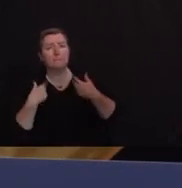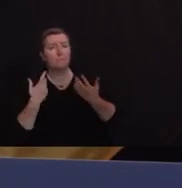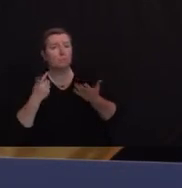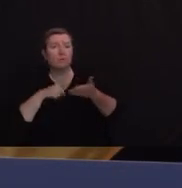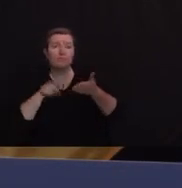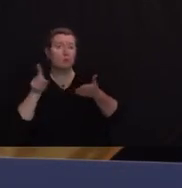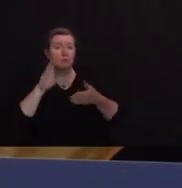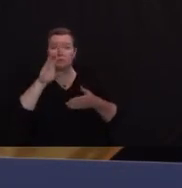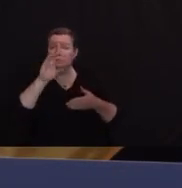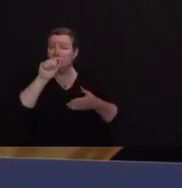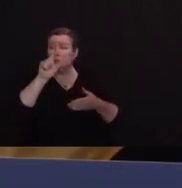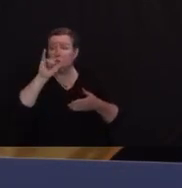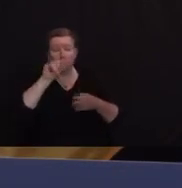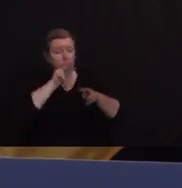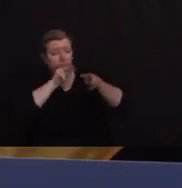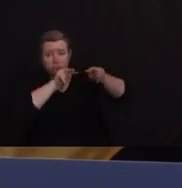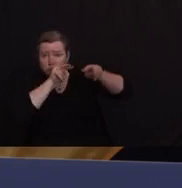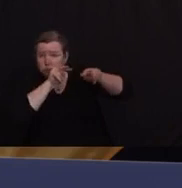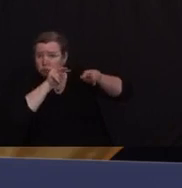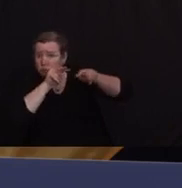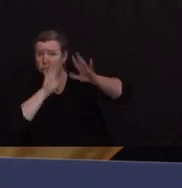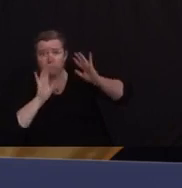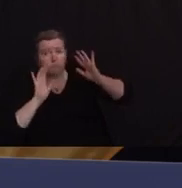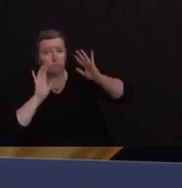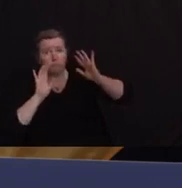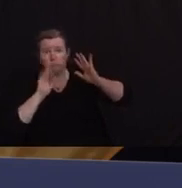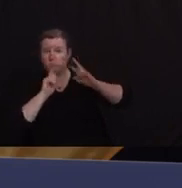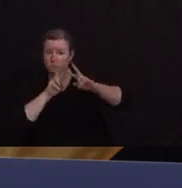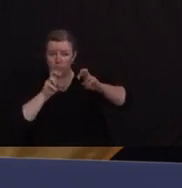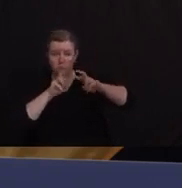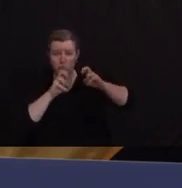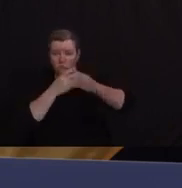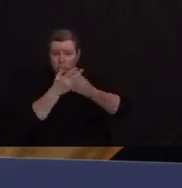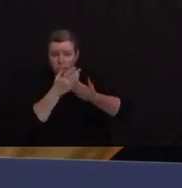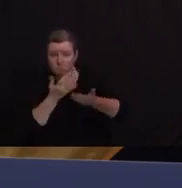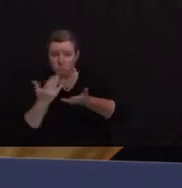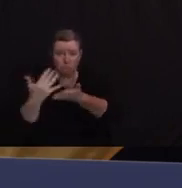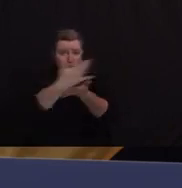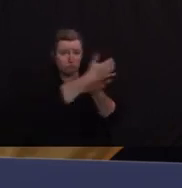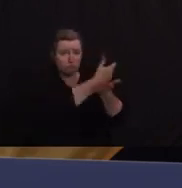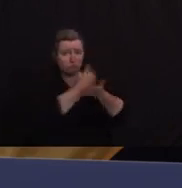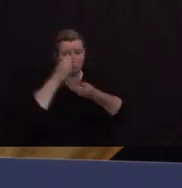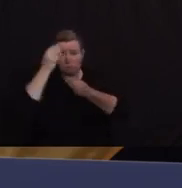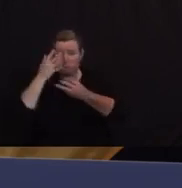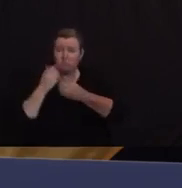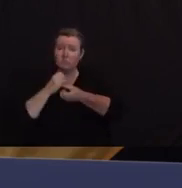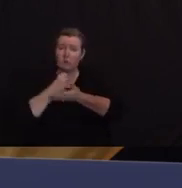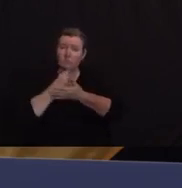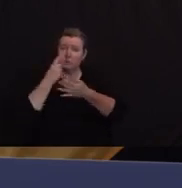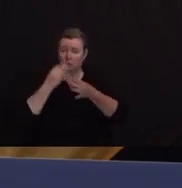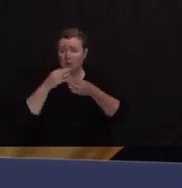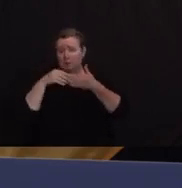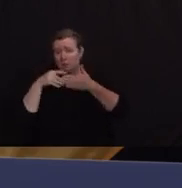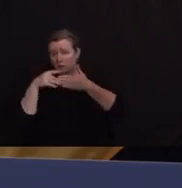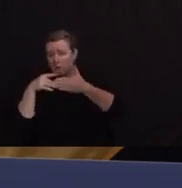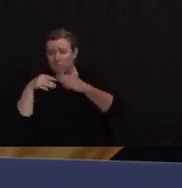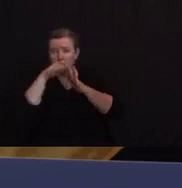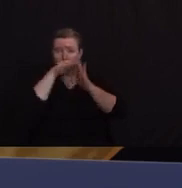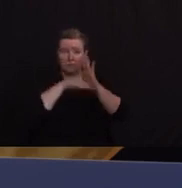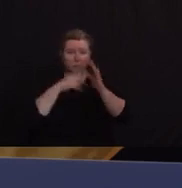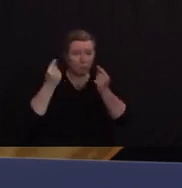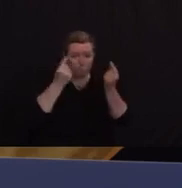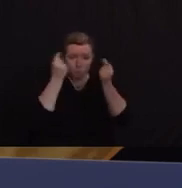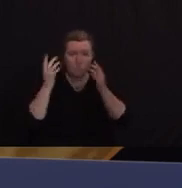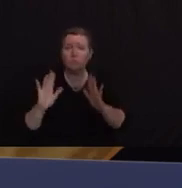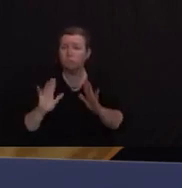continue to assess it as to how can best measure what's happening in the state, and absolutely it is a definite goal to try to keep